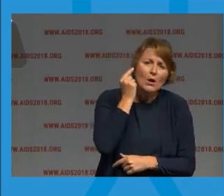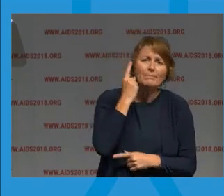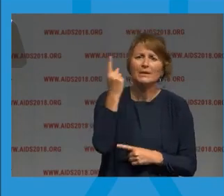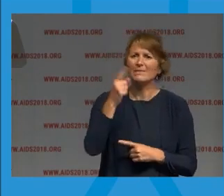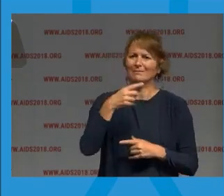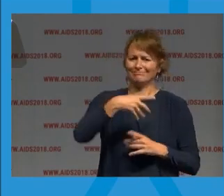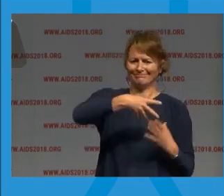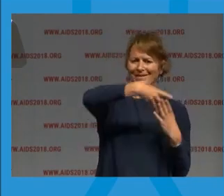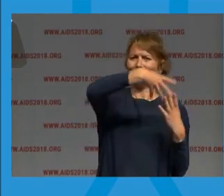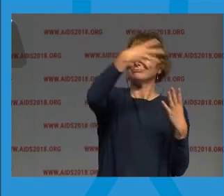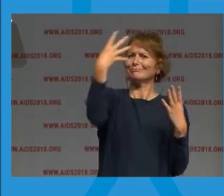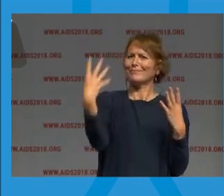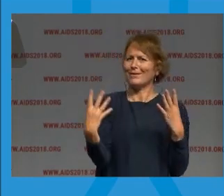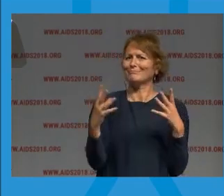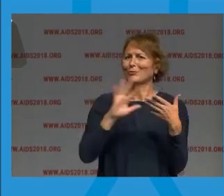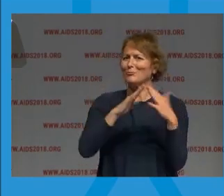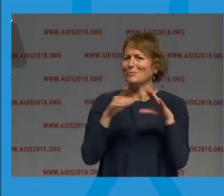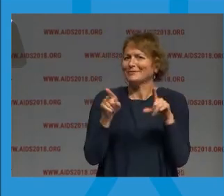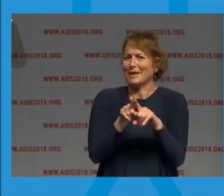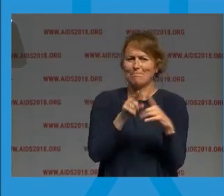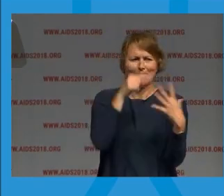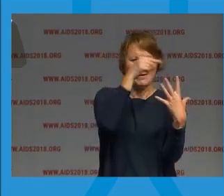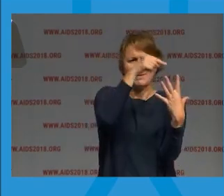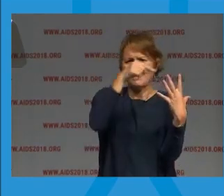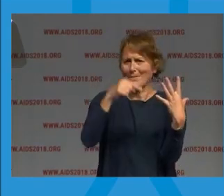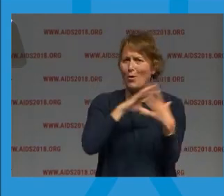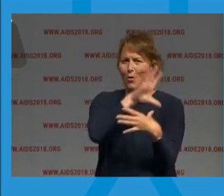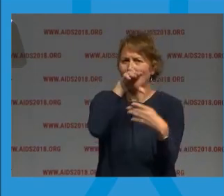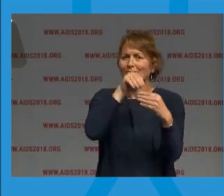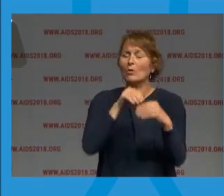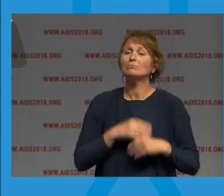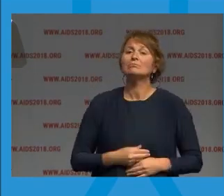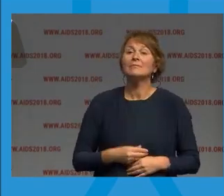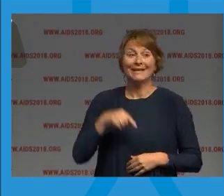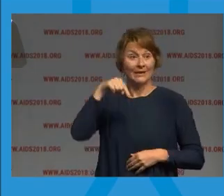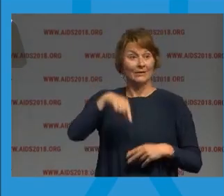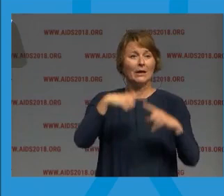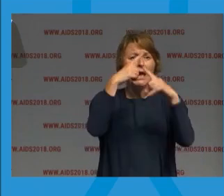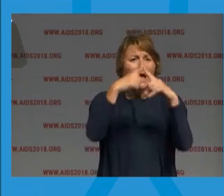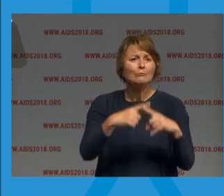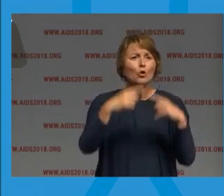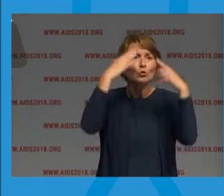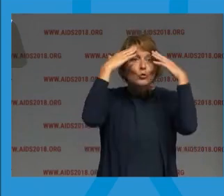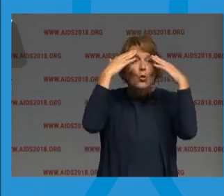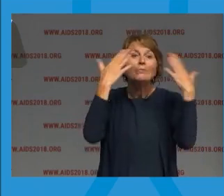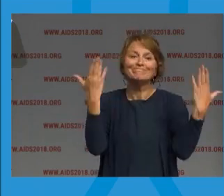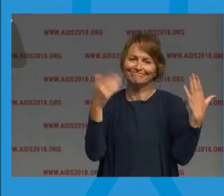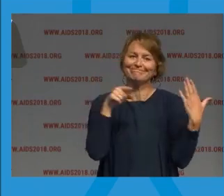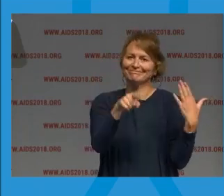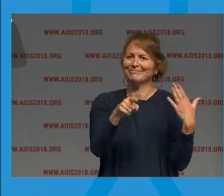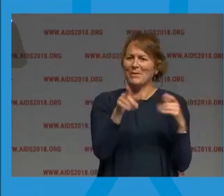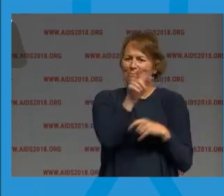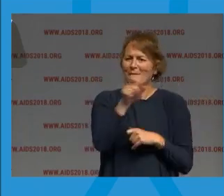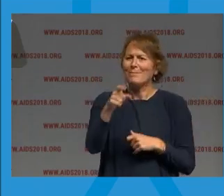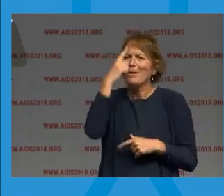It's no surprise given the values Dutch people are known for. Values like